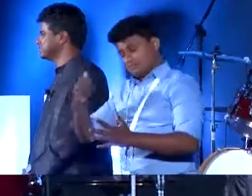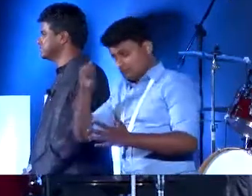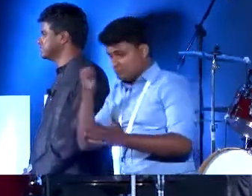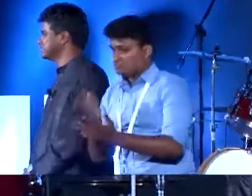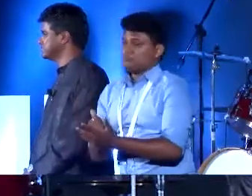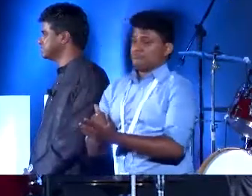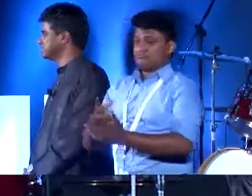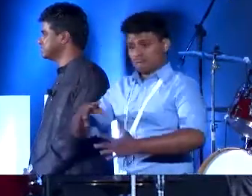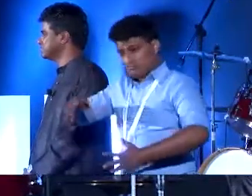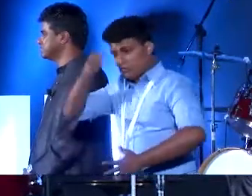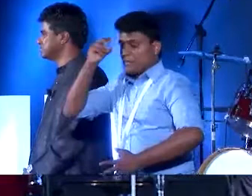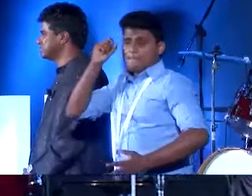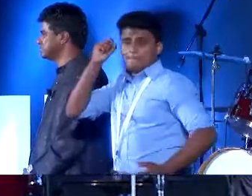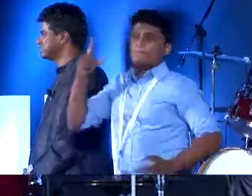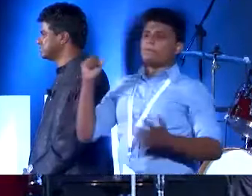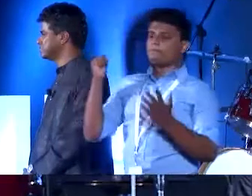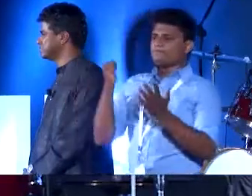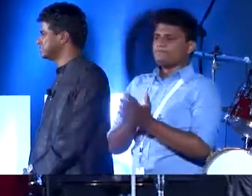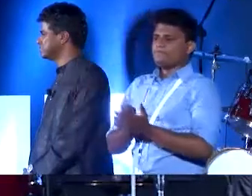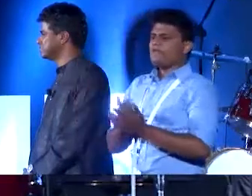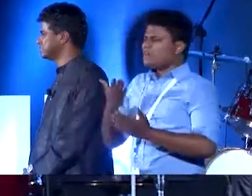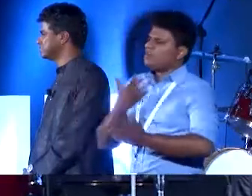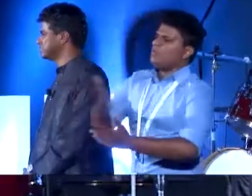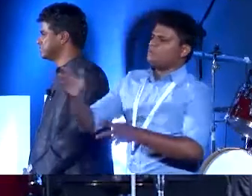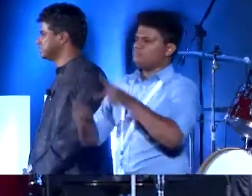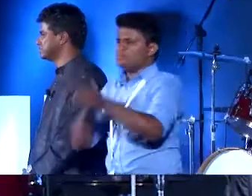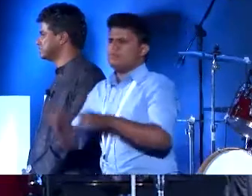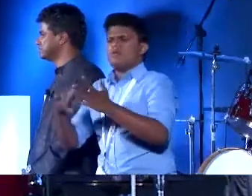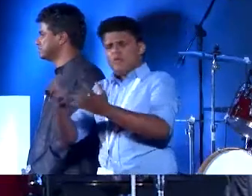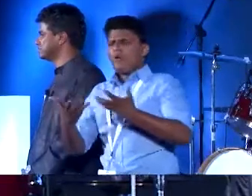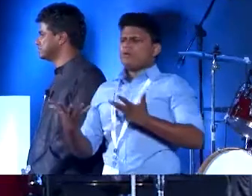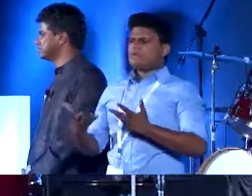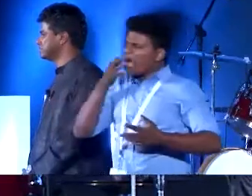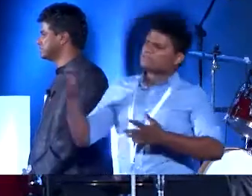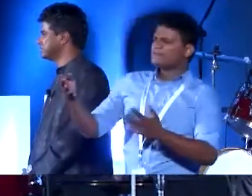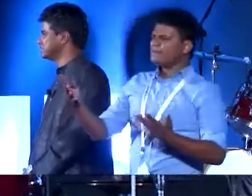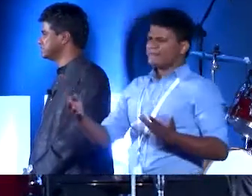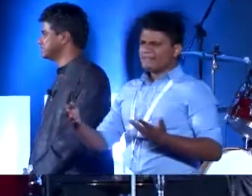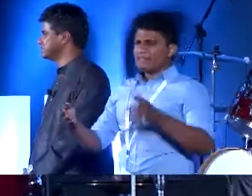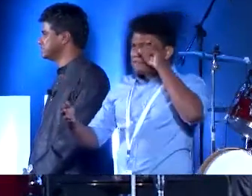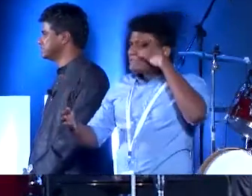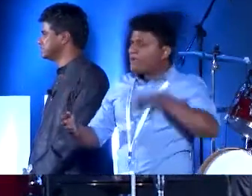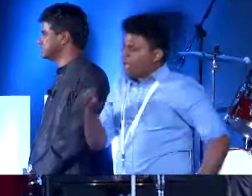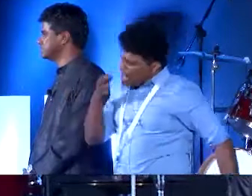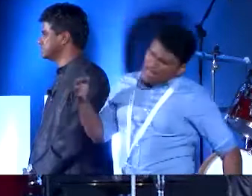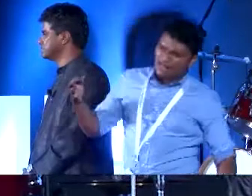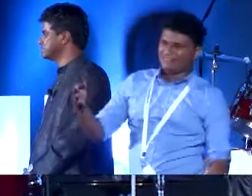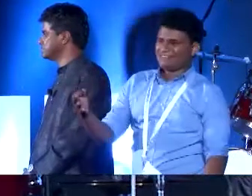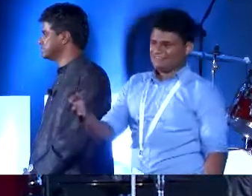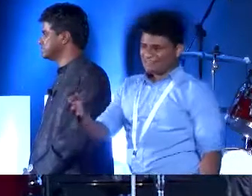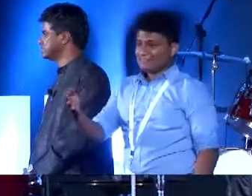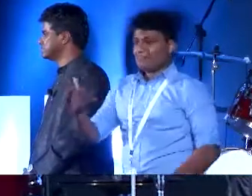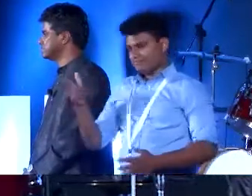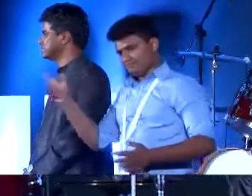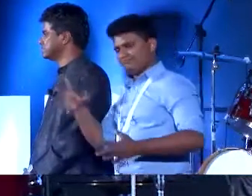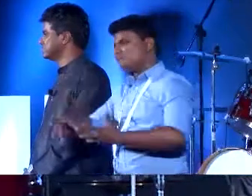critical for us to understand what is it that everybody needs. Ask. When in doubt, ask. I think that's a great